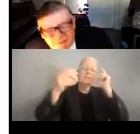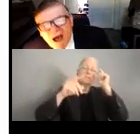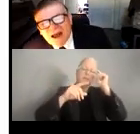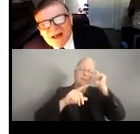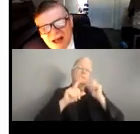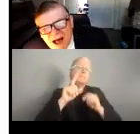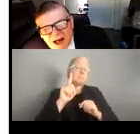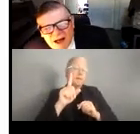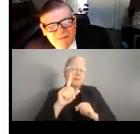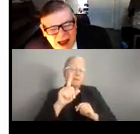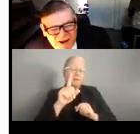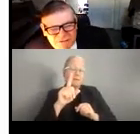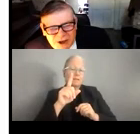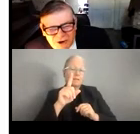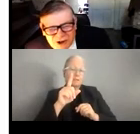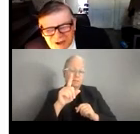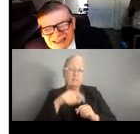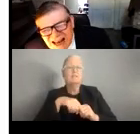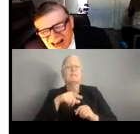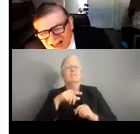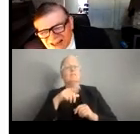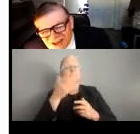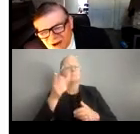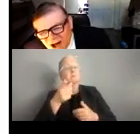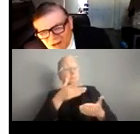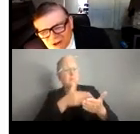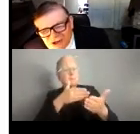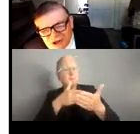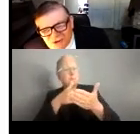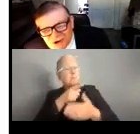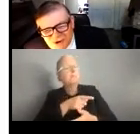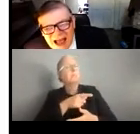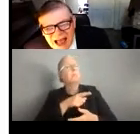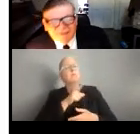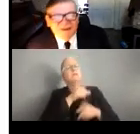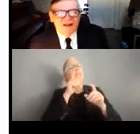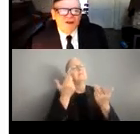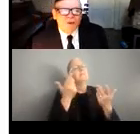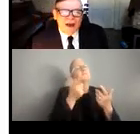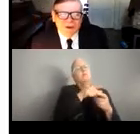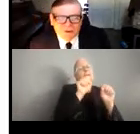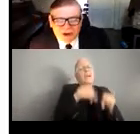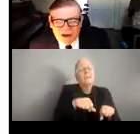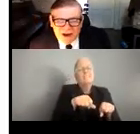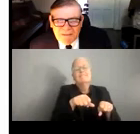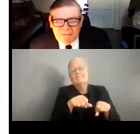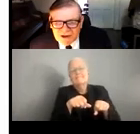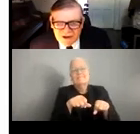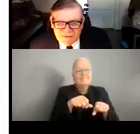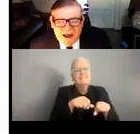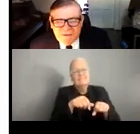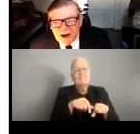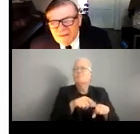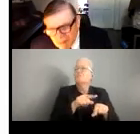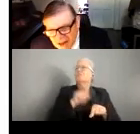against by the barriers beyond you? It's unlikely that you are, because you do have the wherewithal to overcome most of